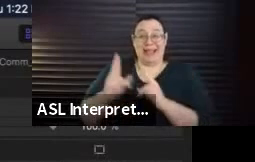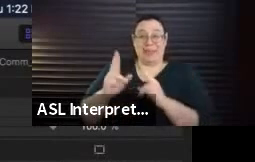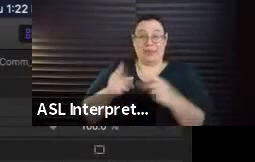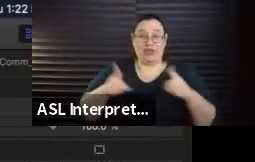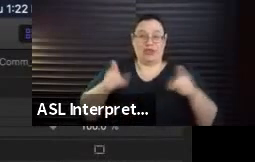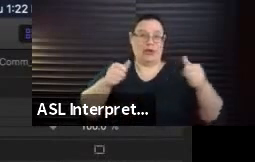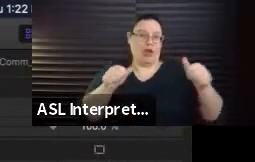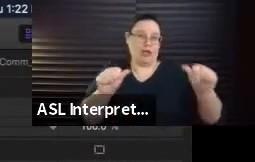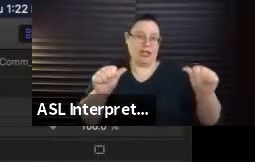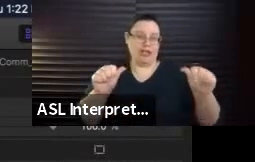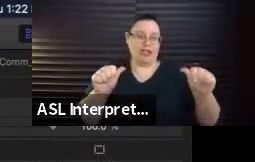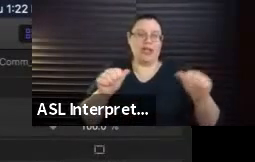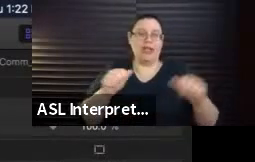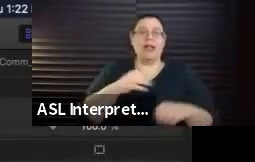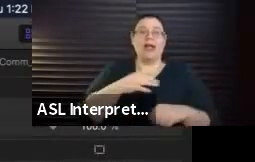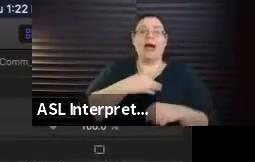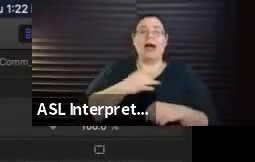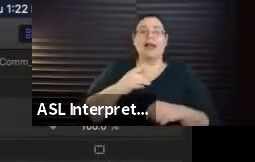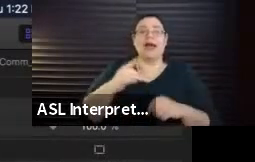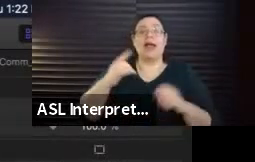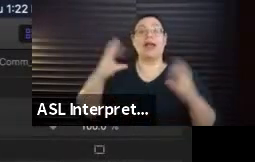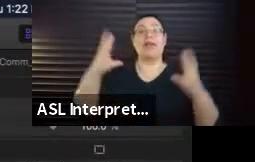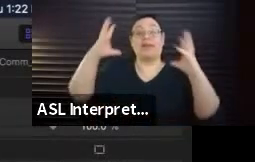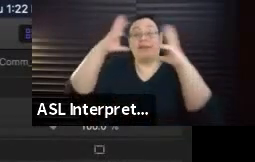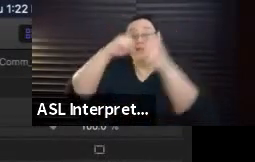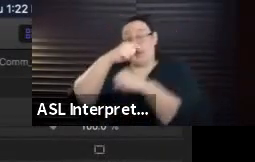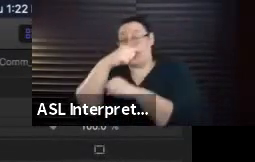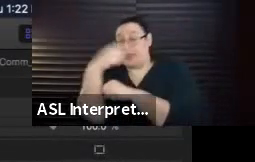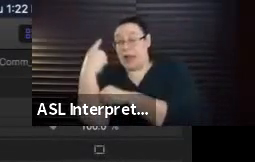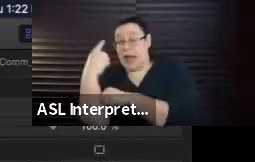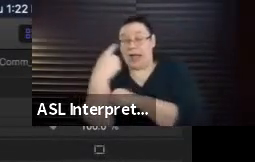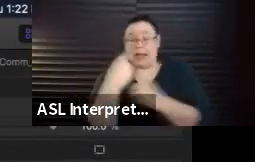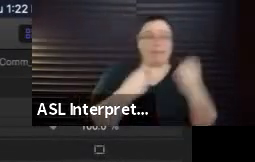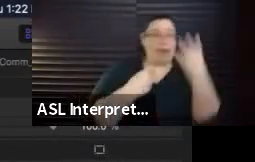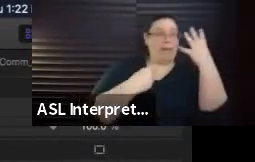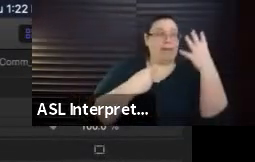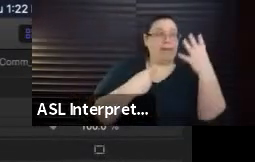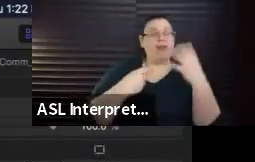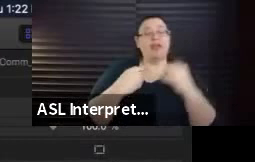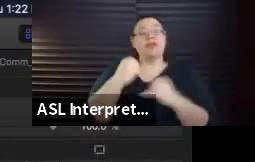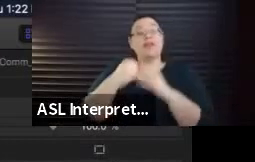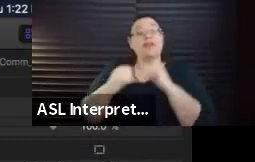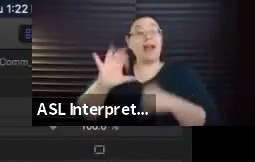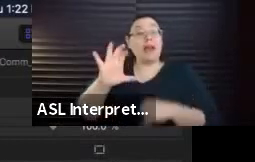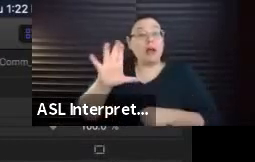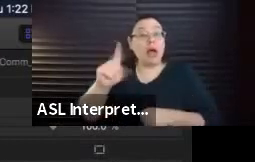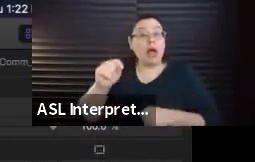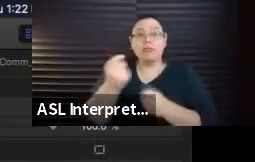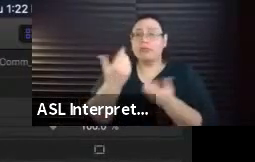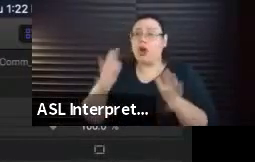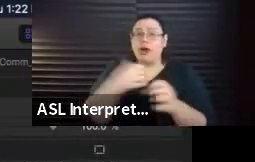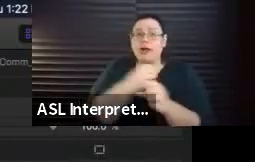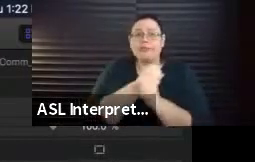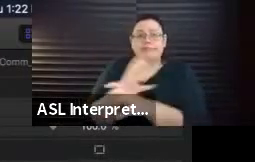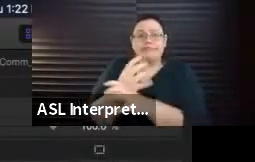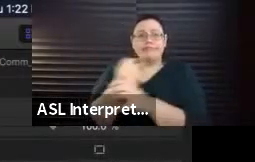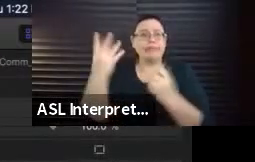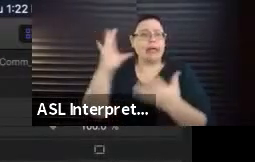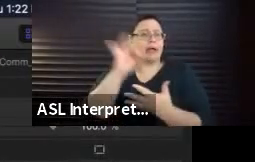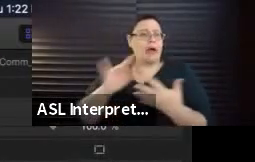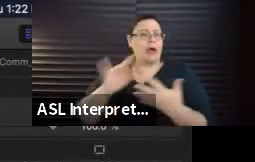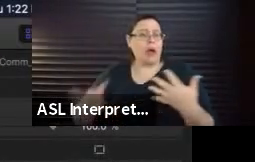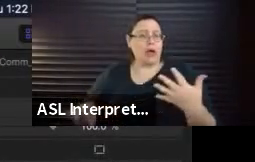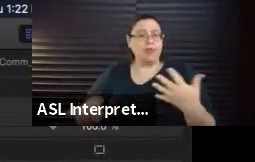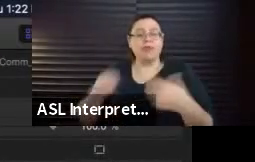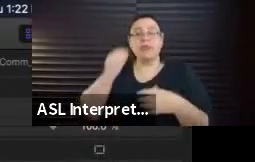of a fade to black and then a pop back up to color. So Final Cut has a bunch of transitions already built into it that you can use. You can